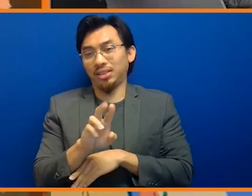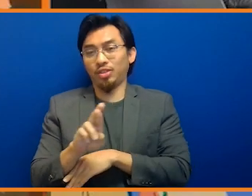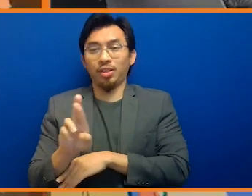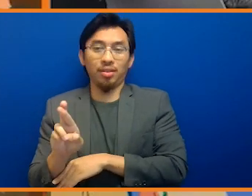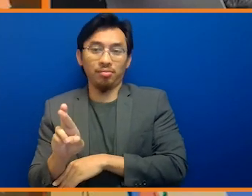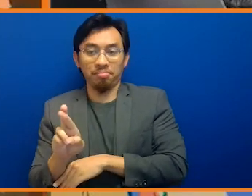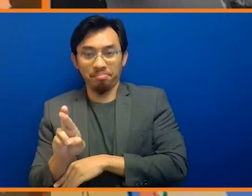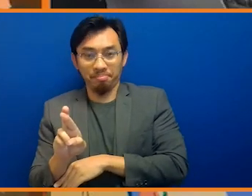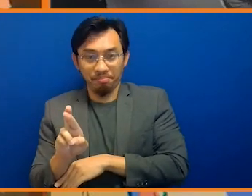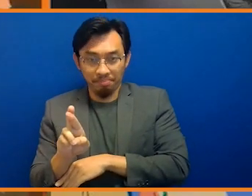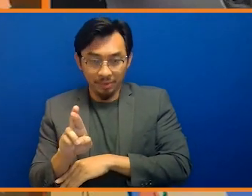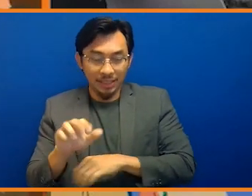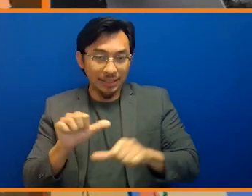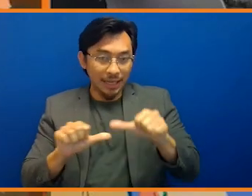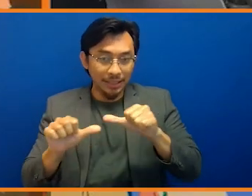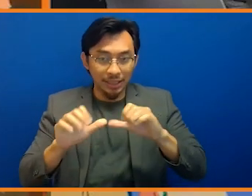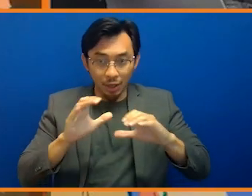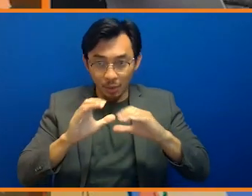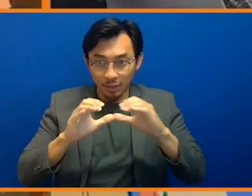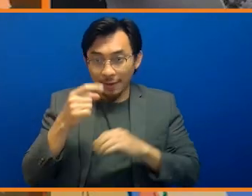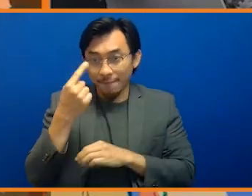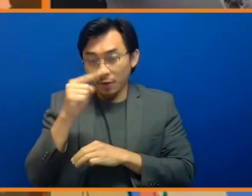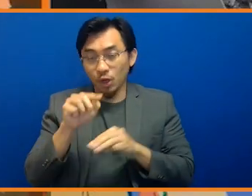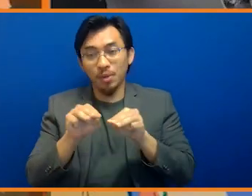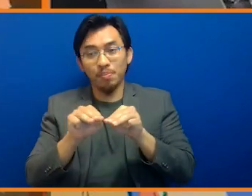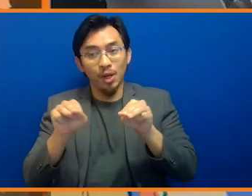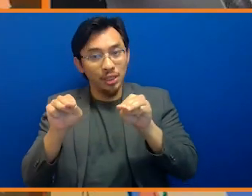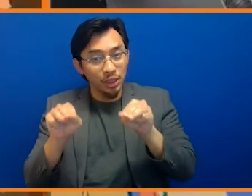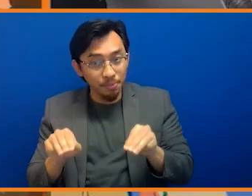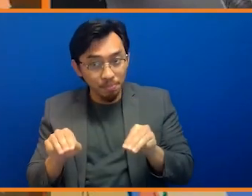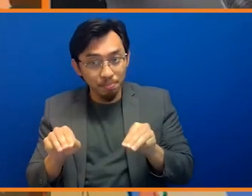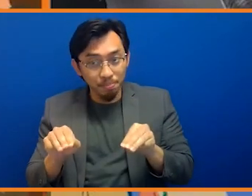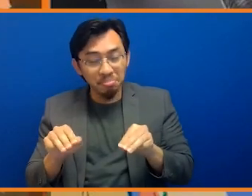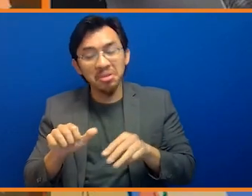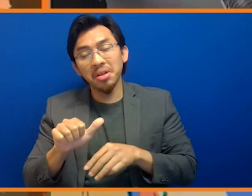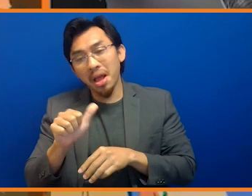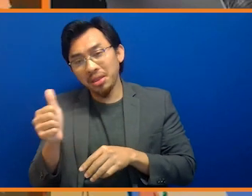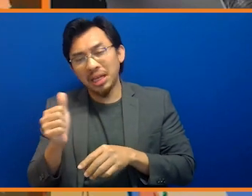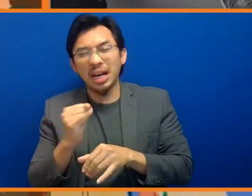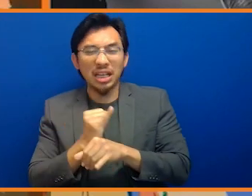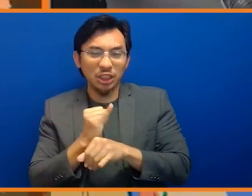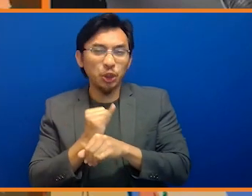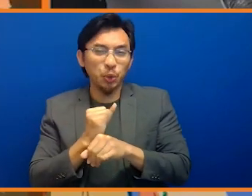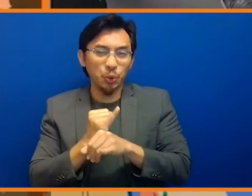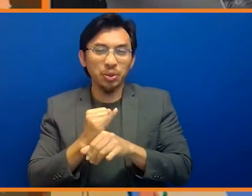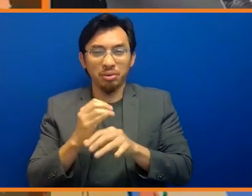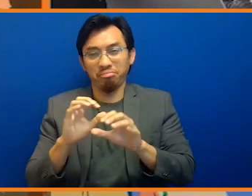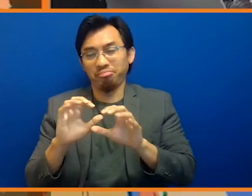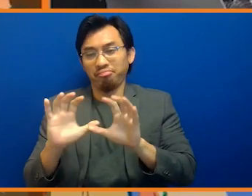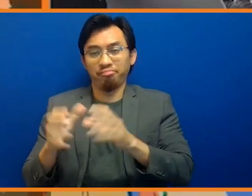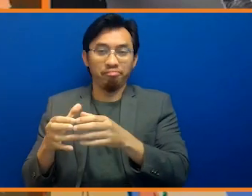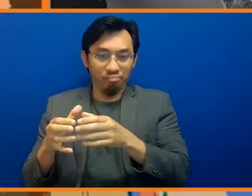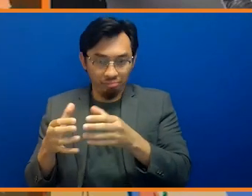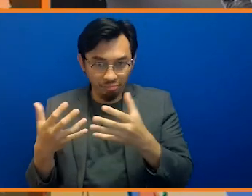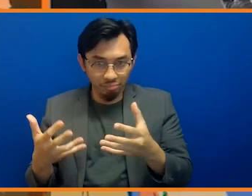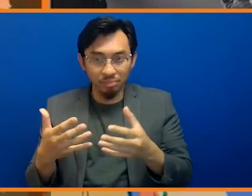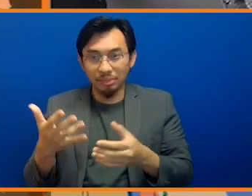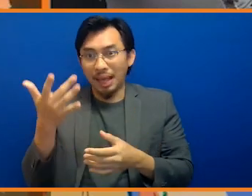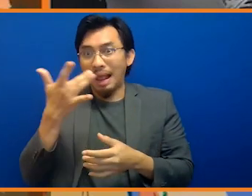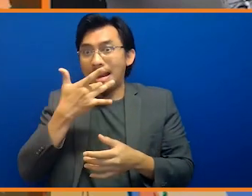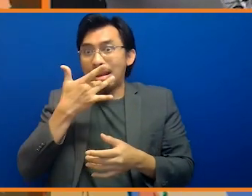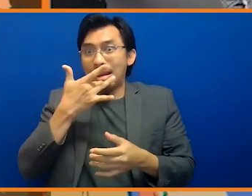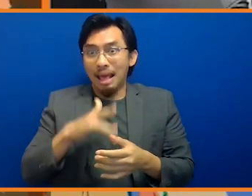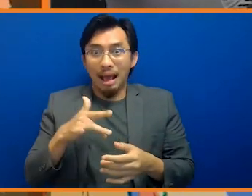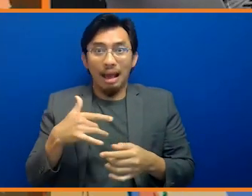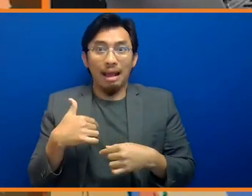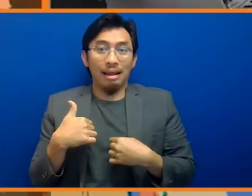effective DRR science communication for museum and other institution. We're really